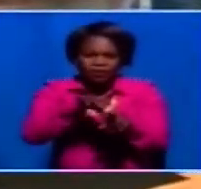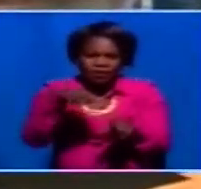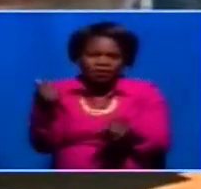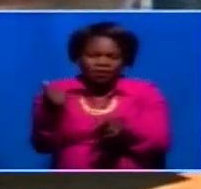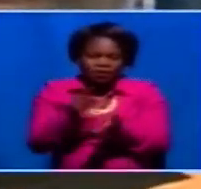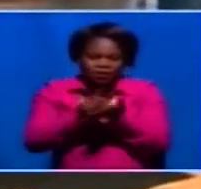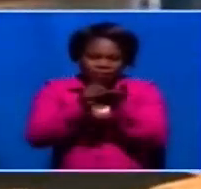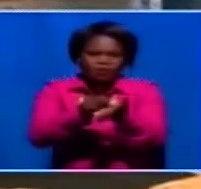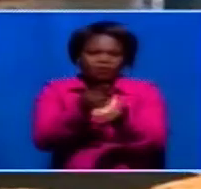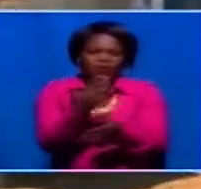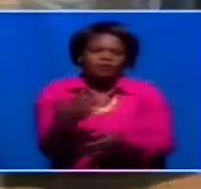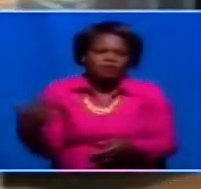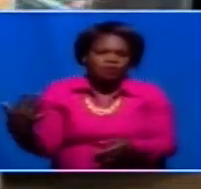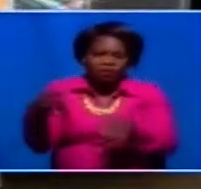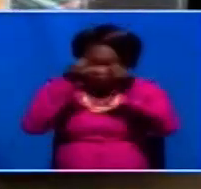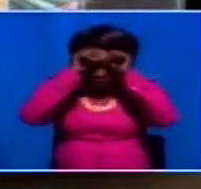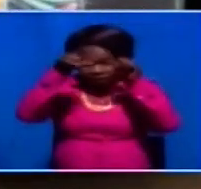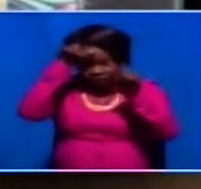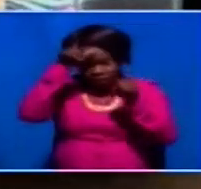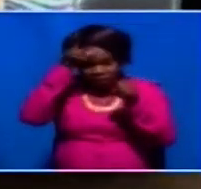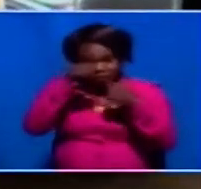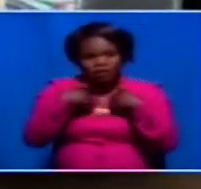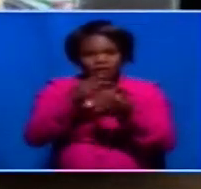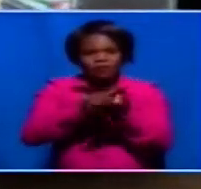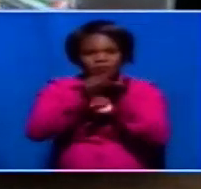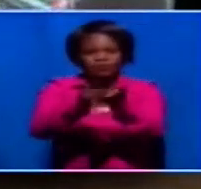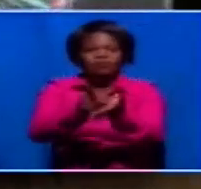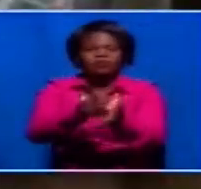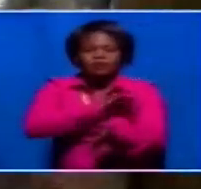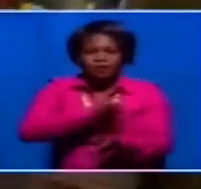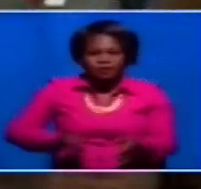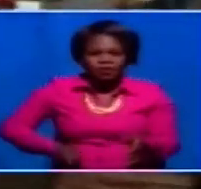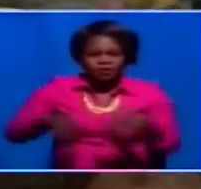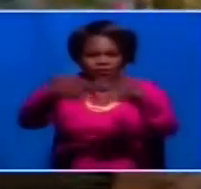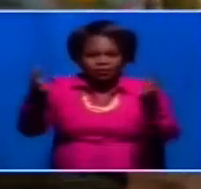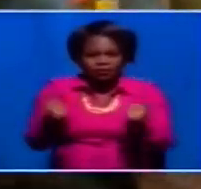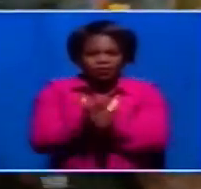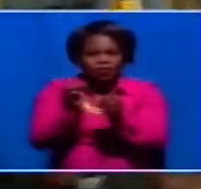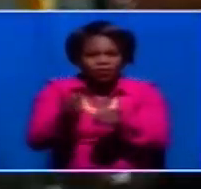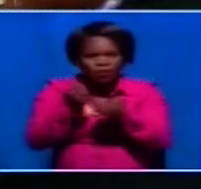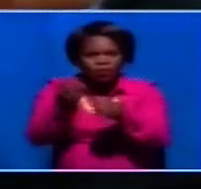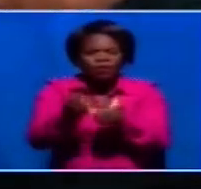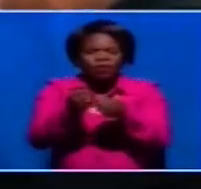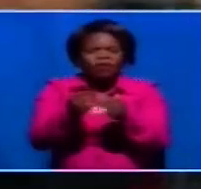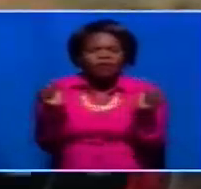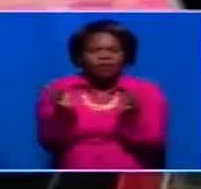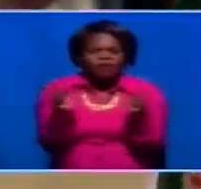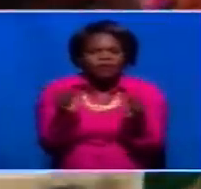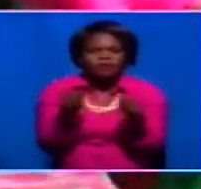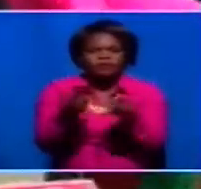utilities. President Lungu has donated industrial electrical pots, fridges, and television